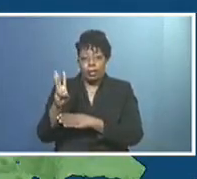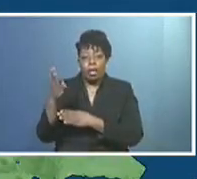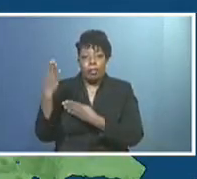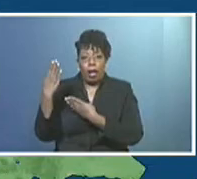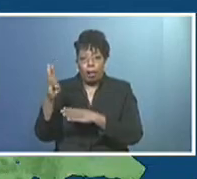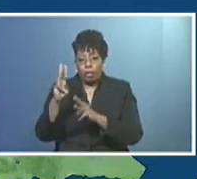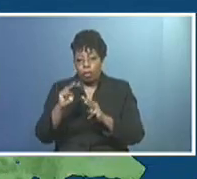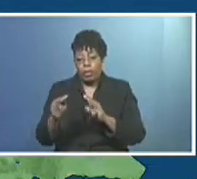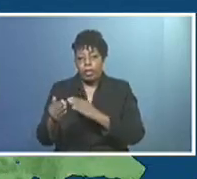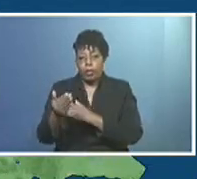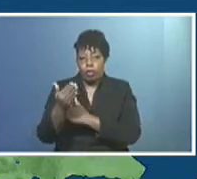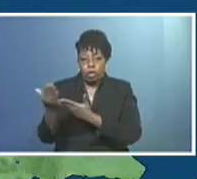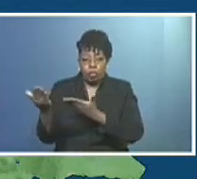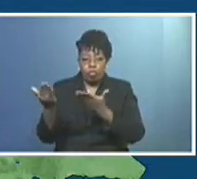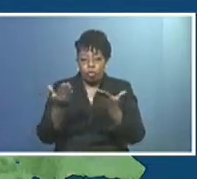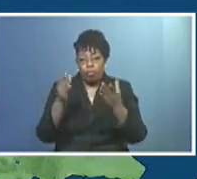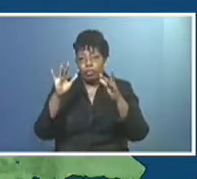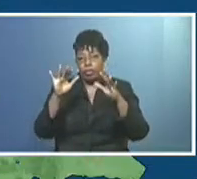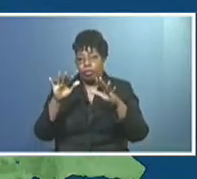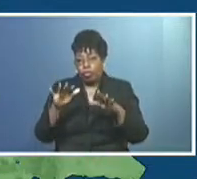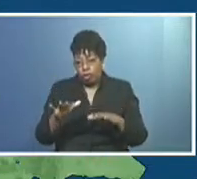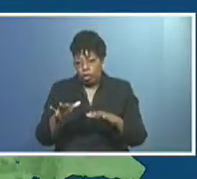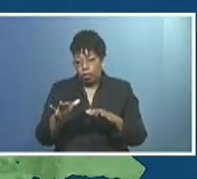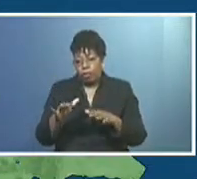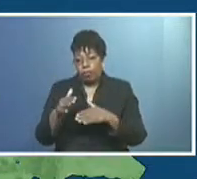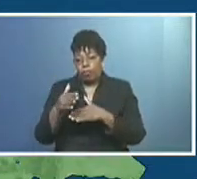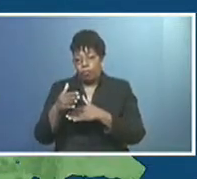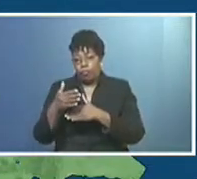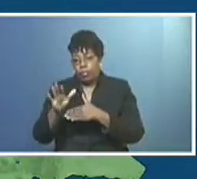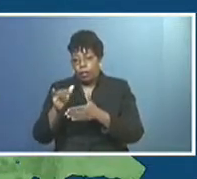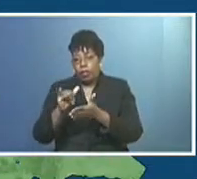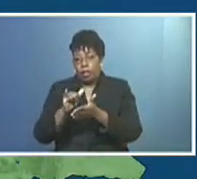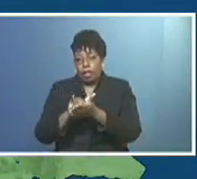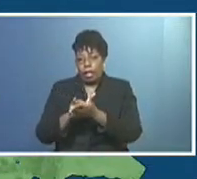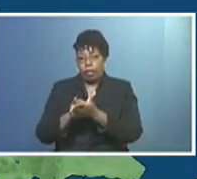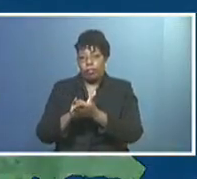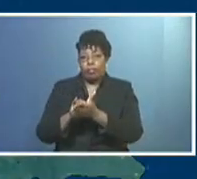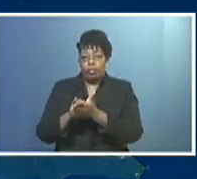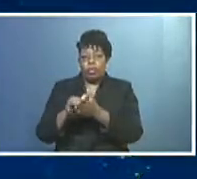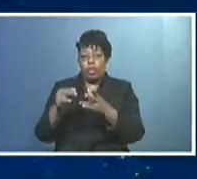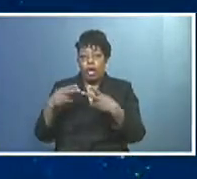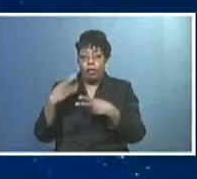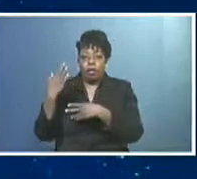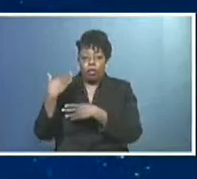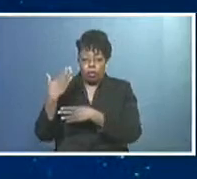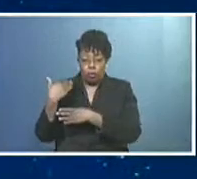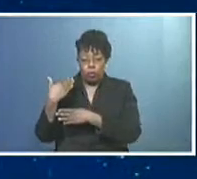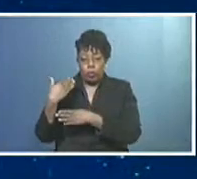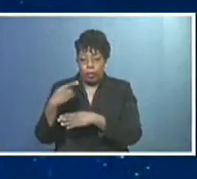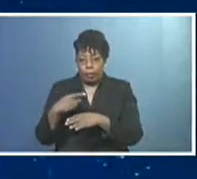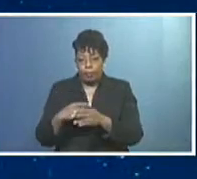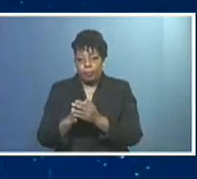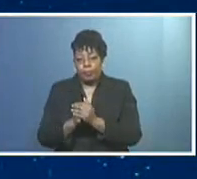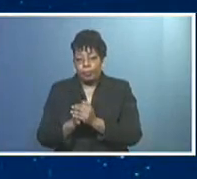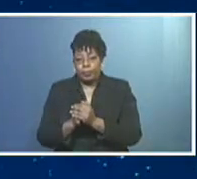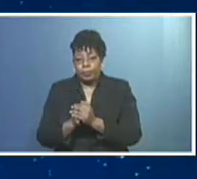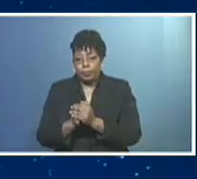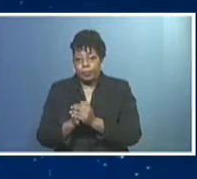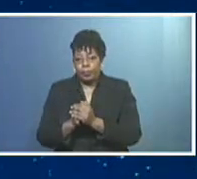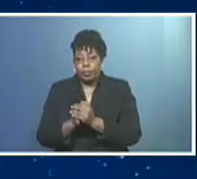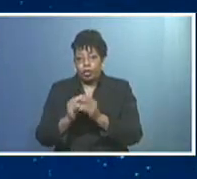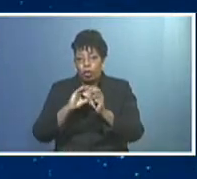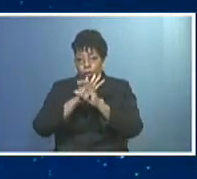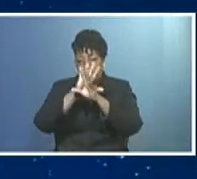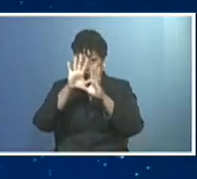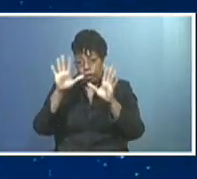morning, bringing with it some showers, but behind that we can anticipate another nice cool down. Tonight we are looking at clear and mild conditions